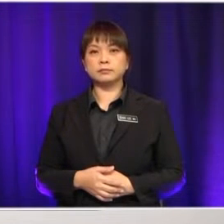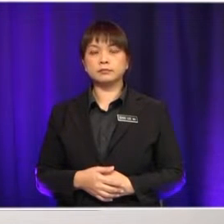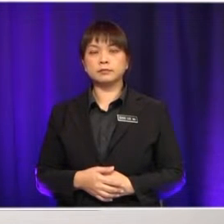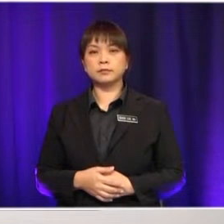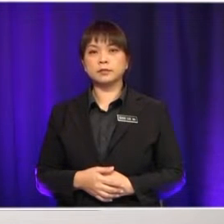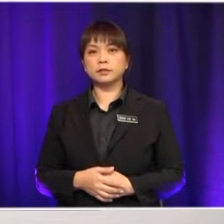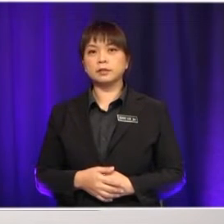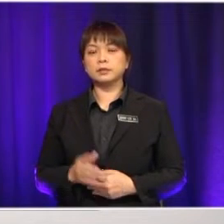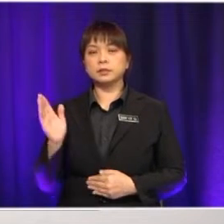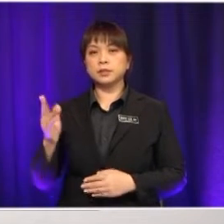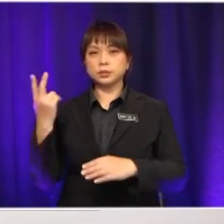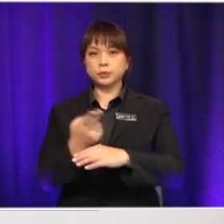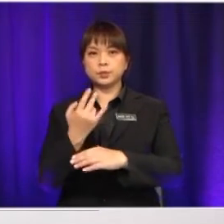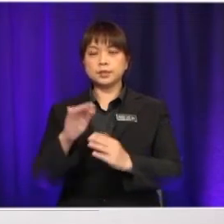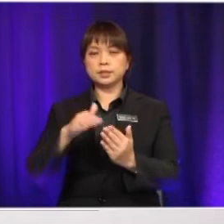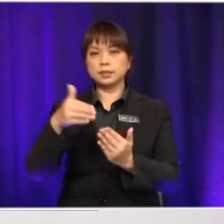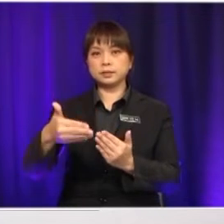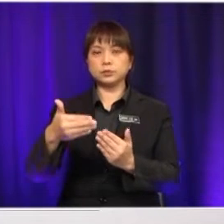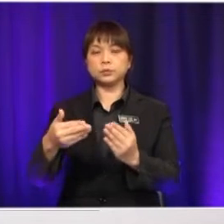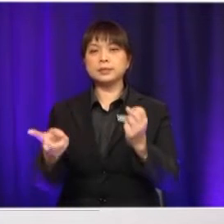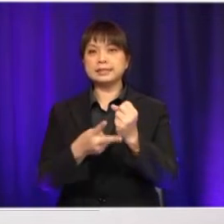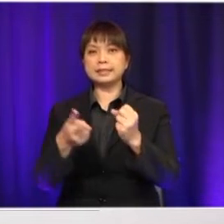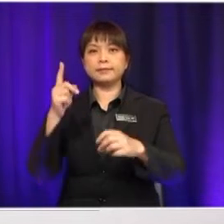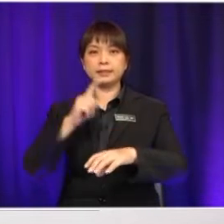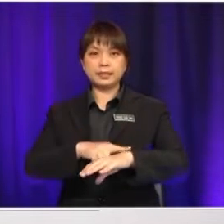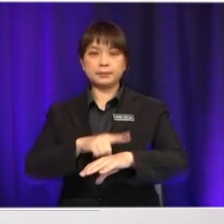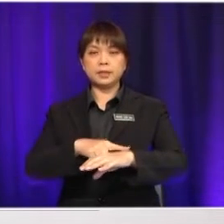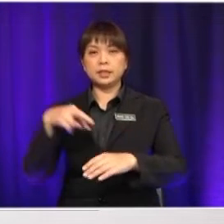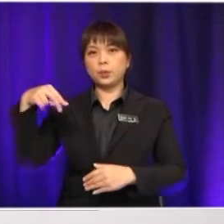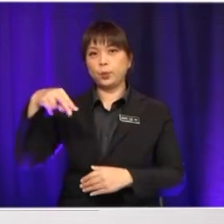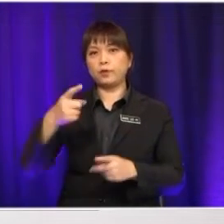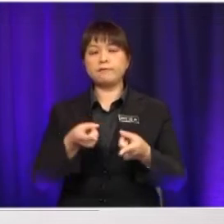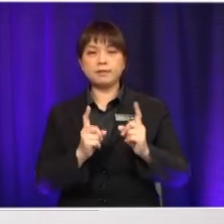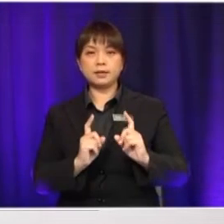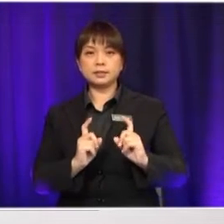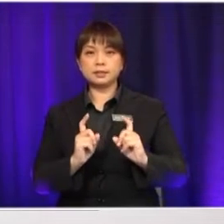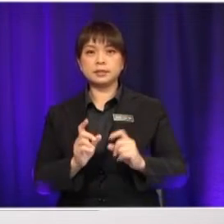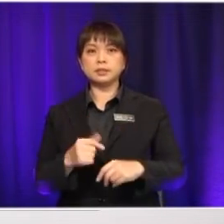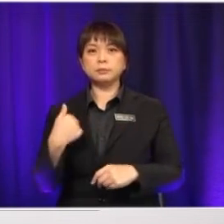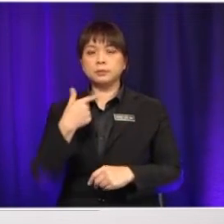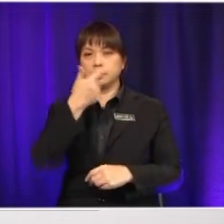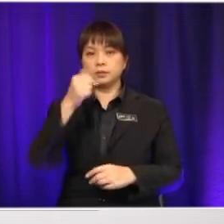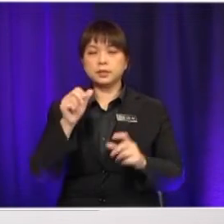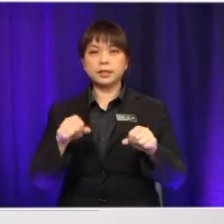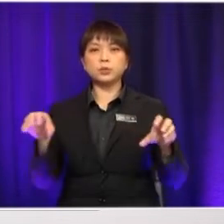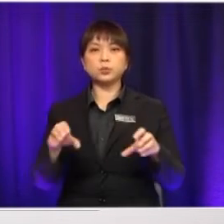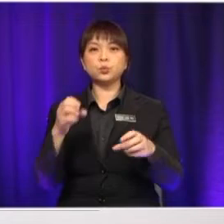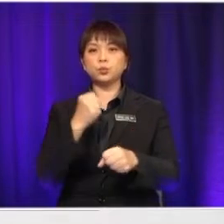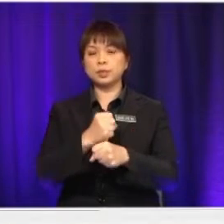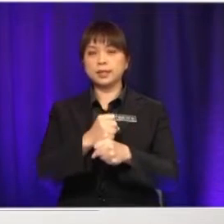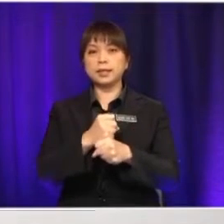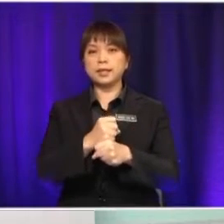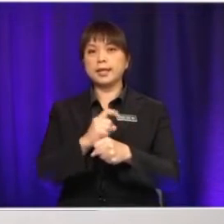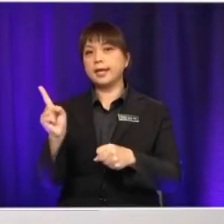from that, by using a laptop, we can save our time. We can work fast and quickly because we can do our work anytime and